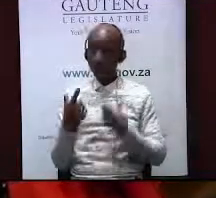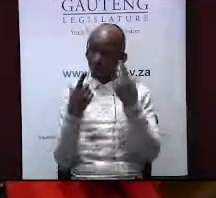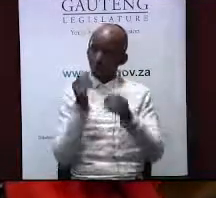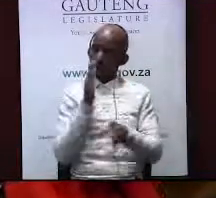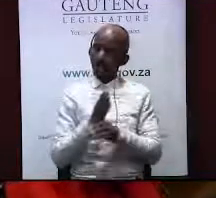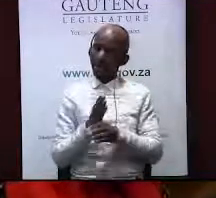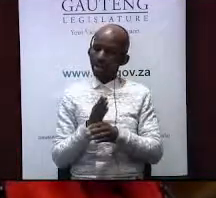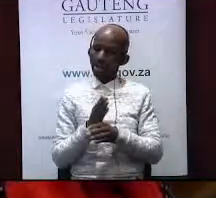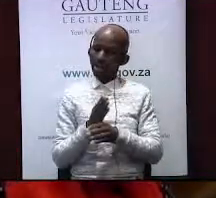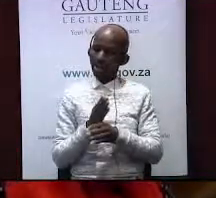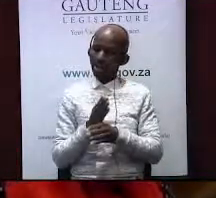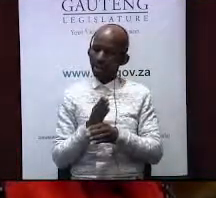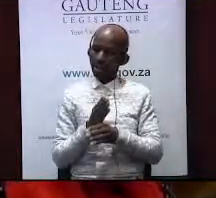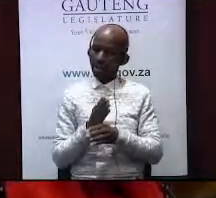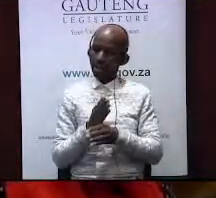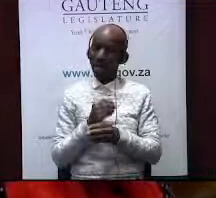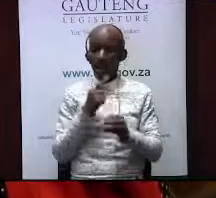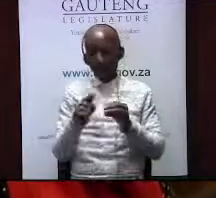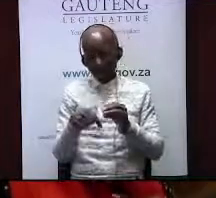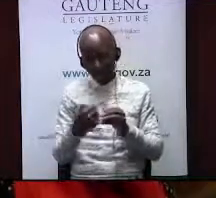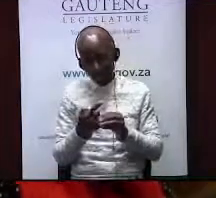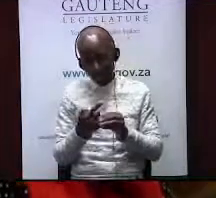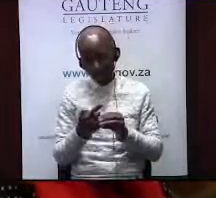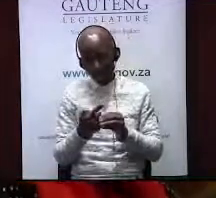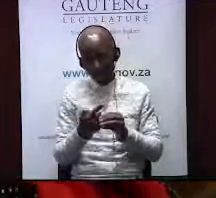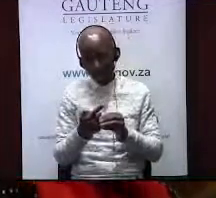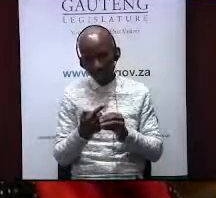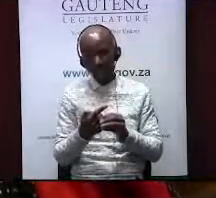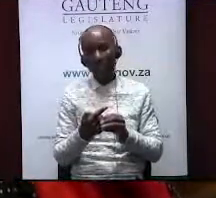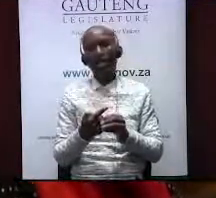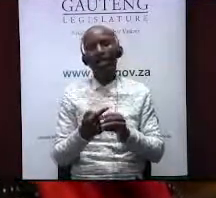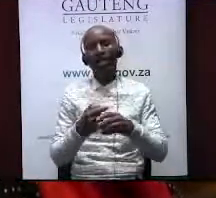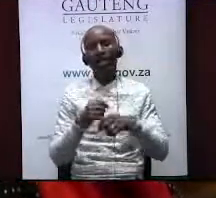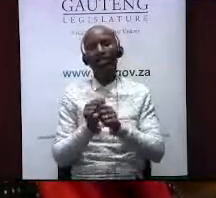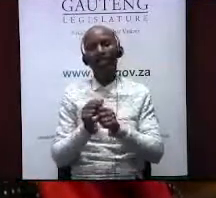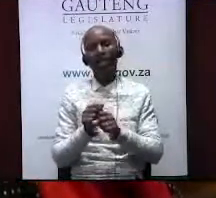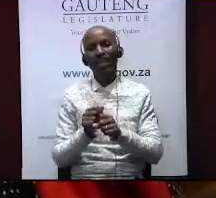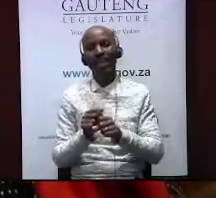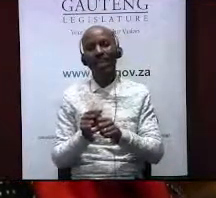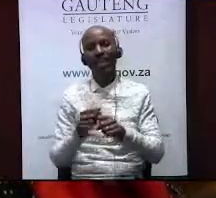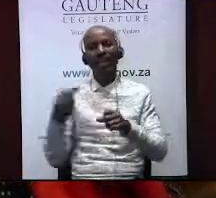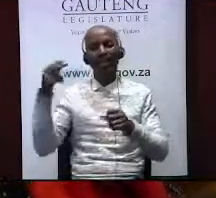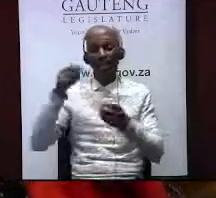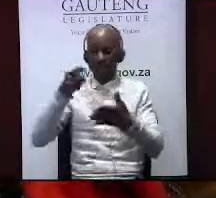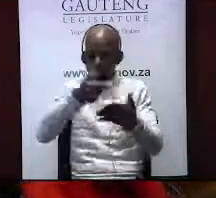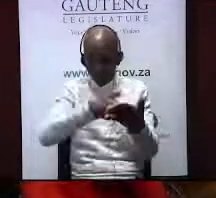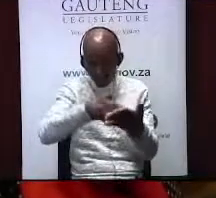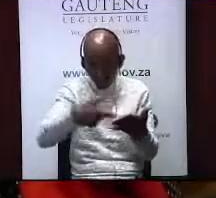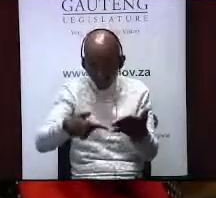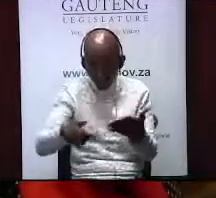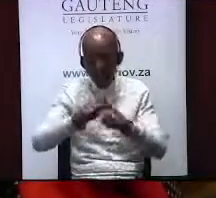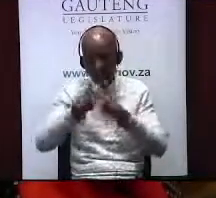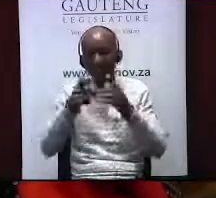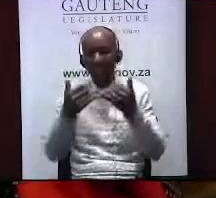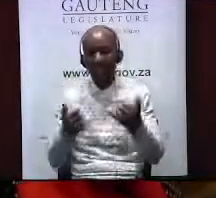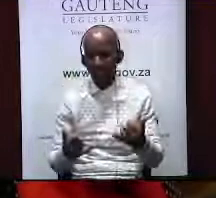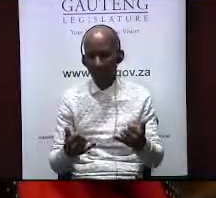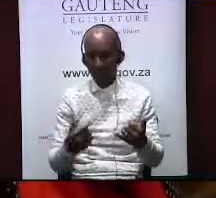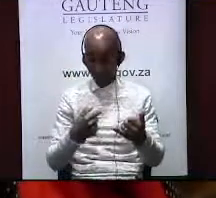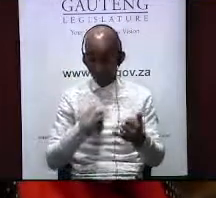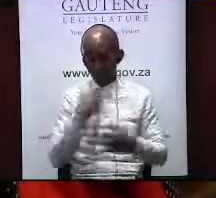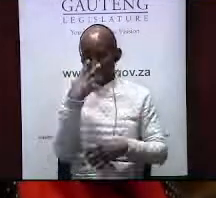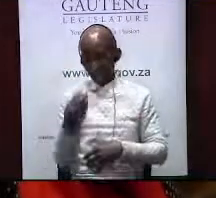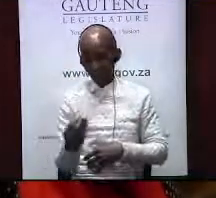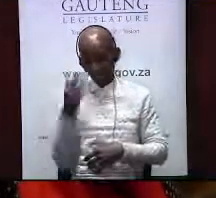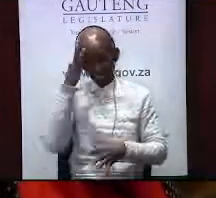the workmanship in regards to boiler making and having the A-grade welding. So I had had